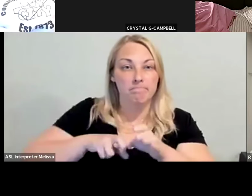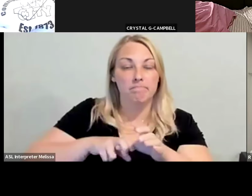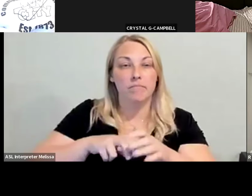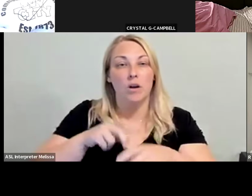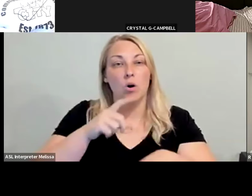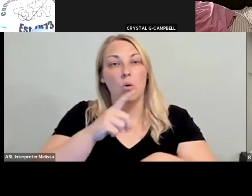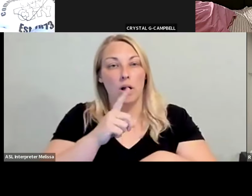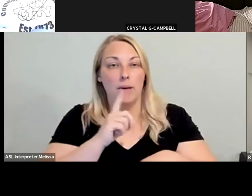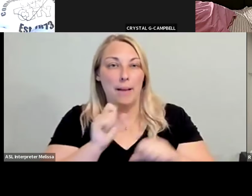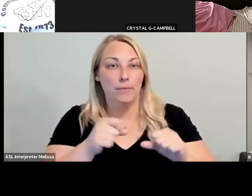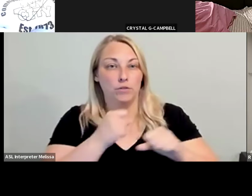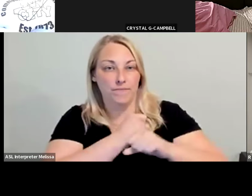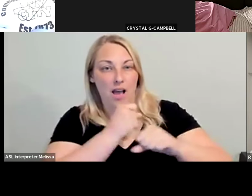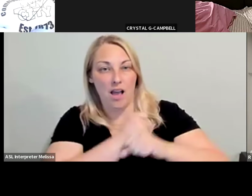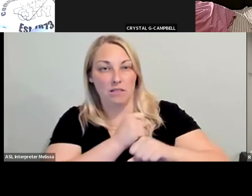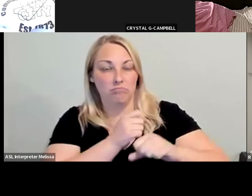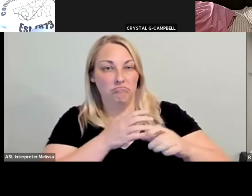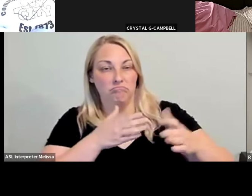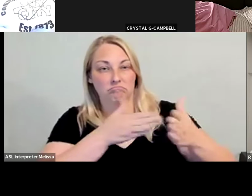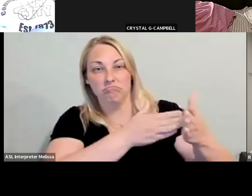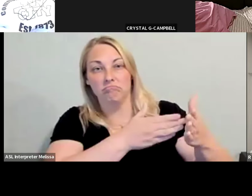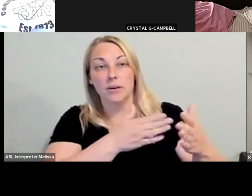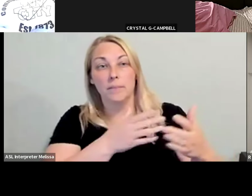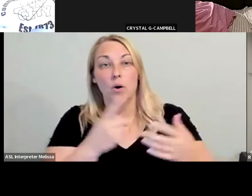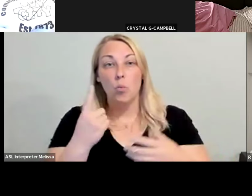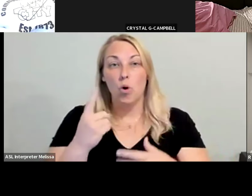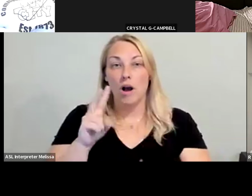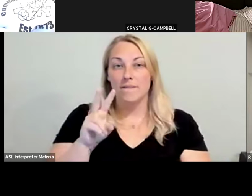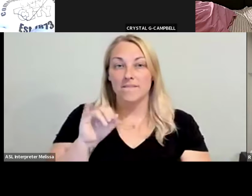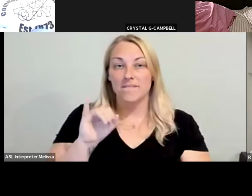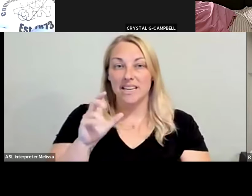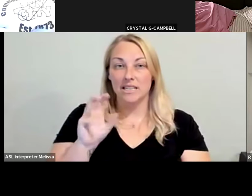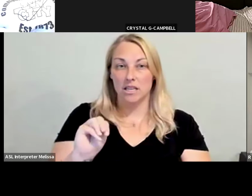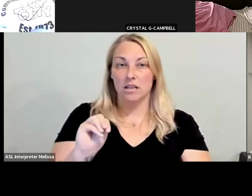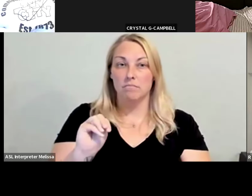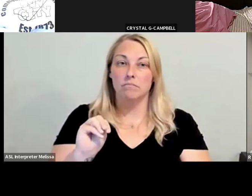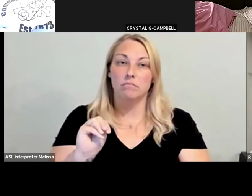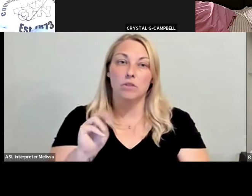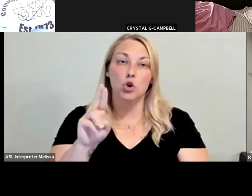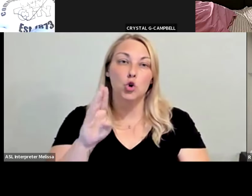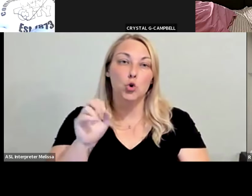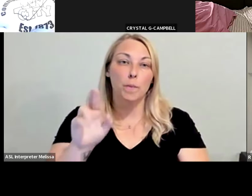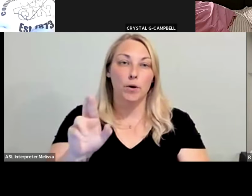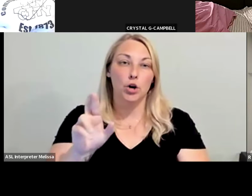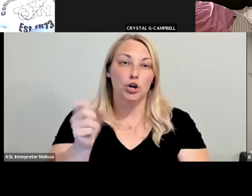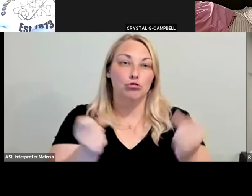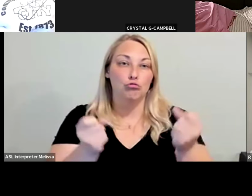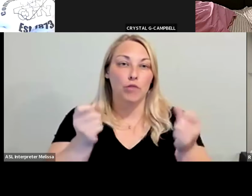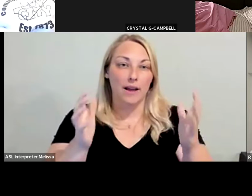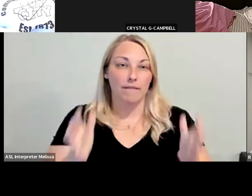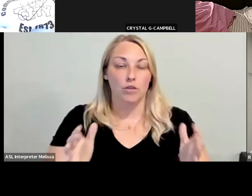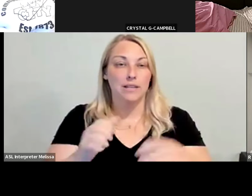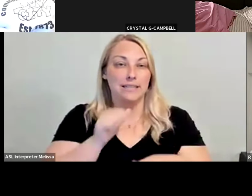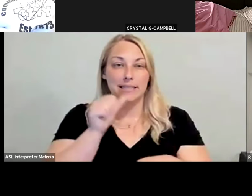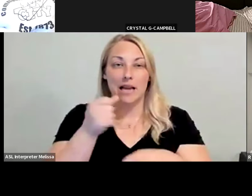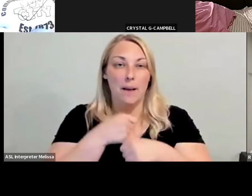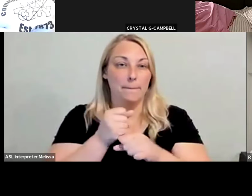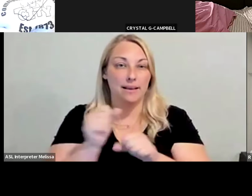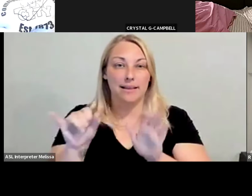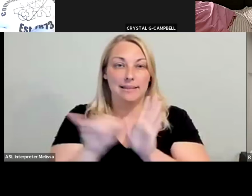one of them. One of the victims in that case was an Uber driver, and he didn't make his identity known. So one of my biggest things